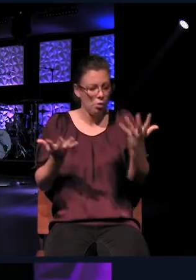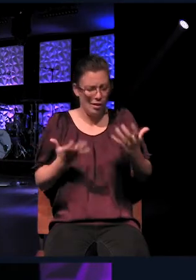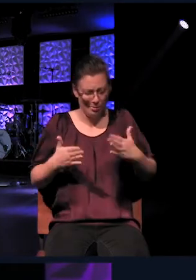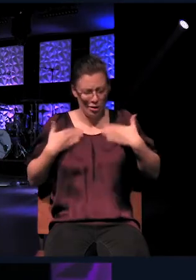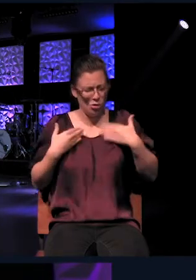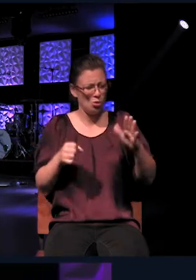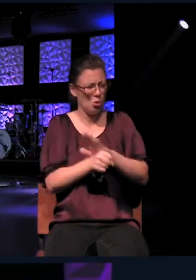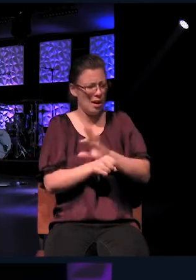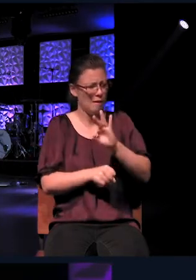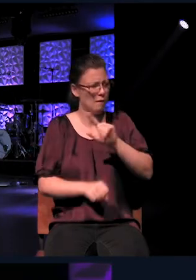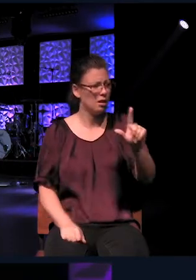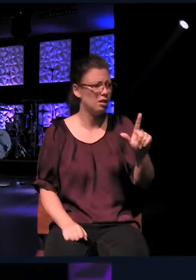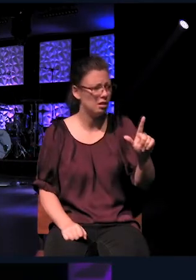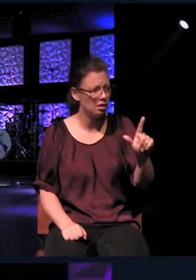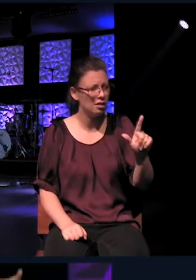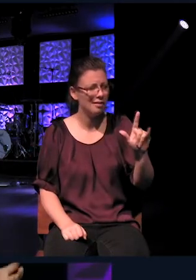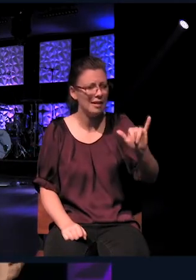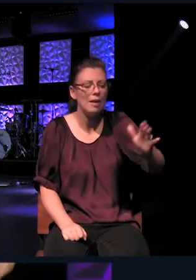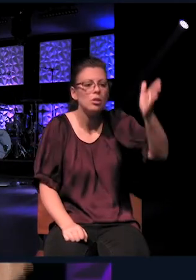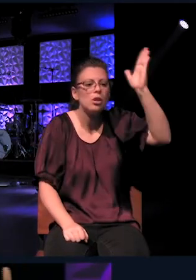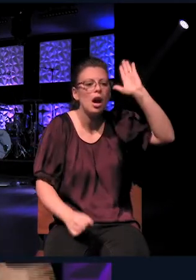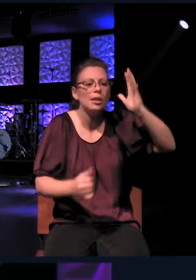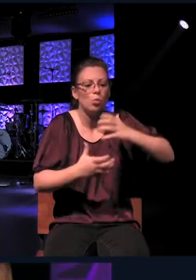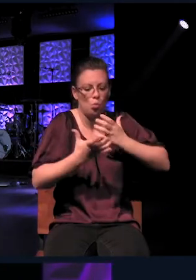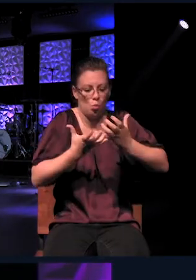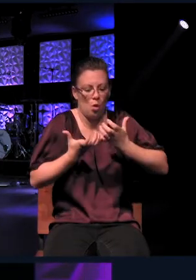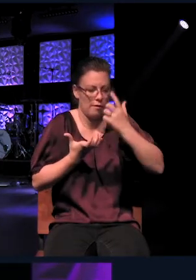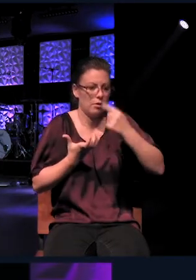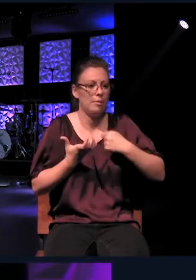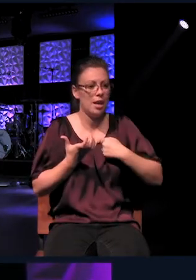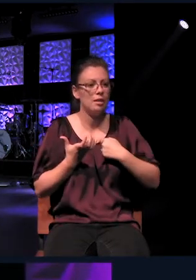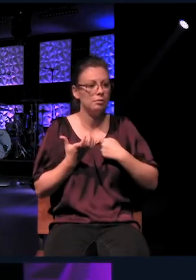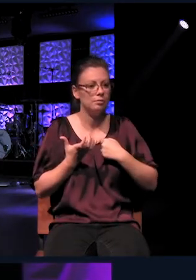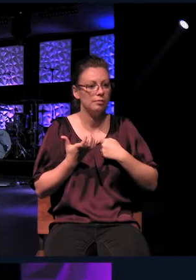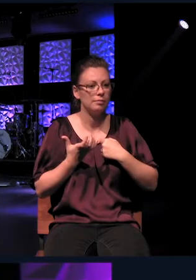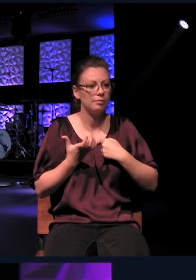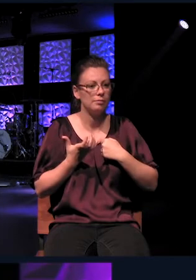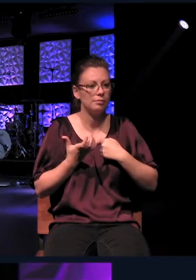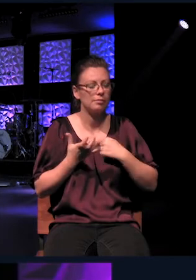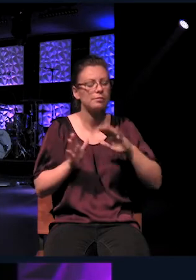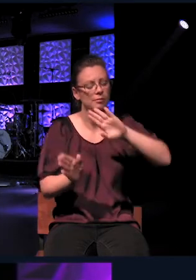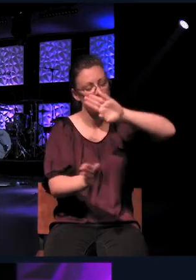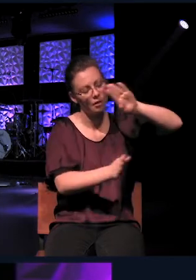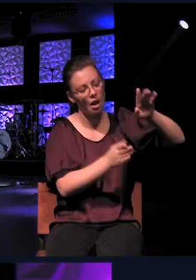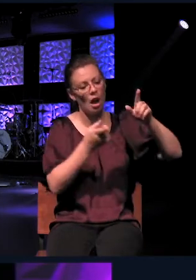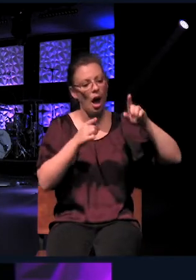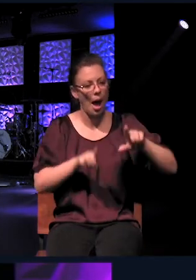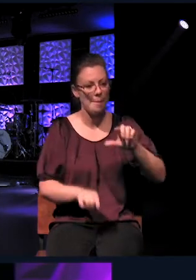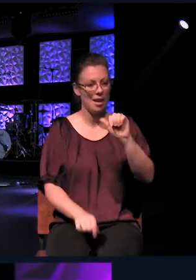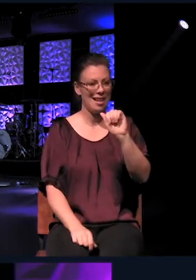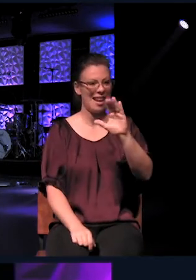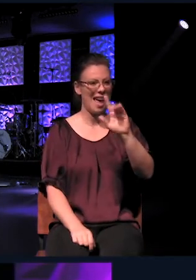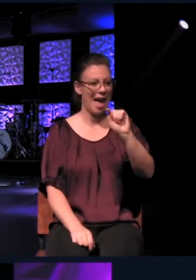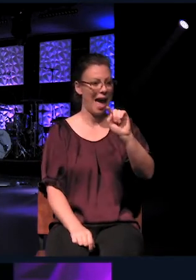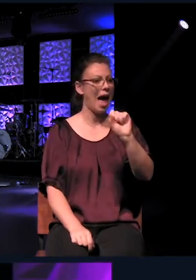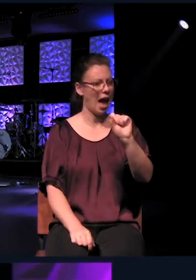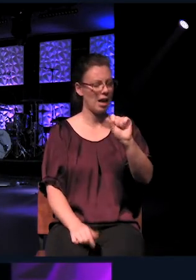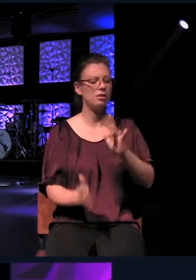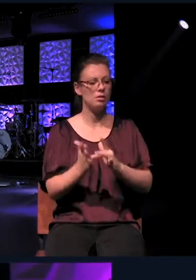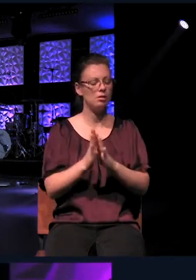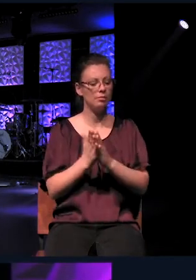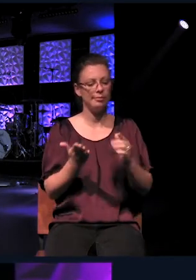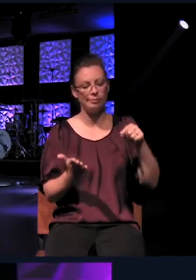So there's this account in Acts where we see two men in a situation that I